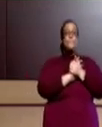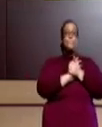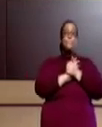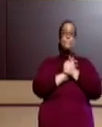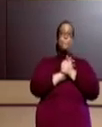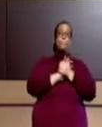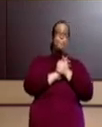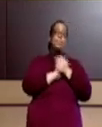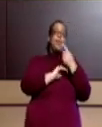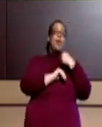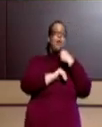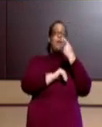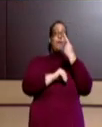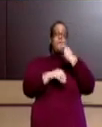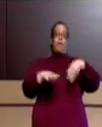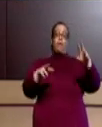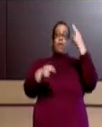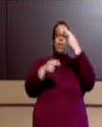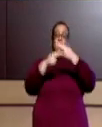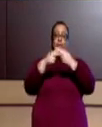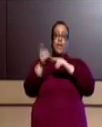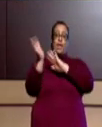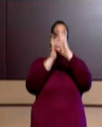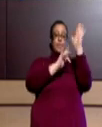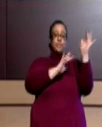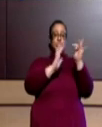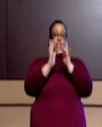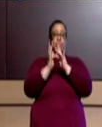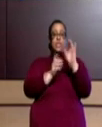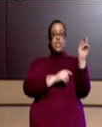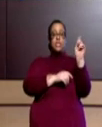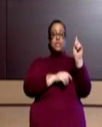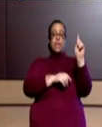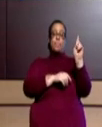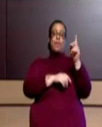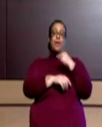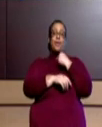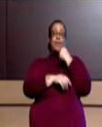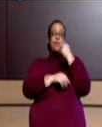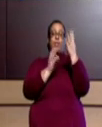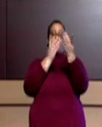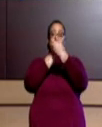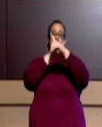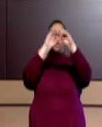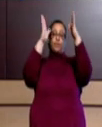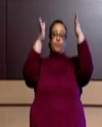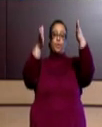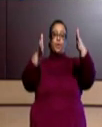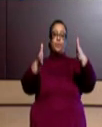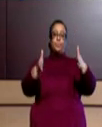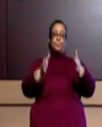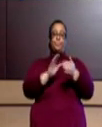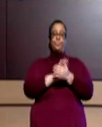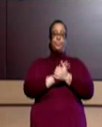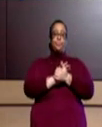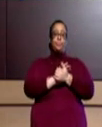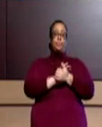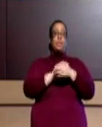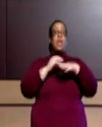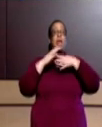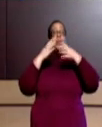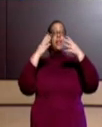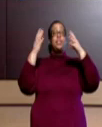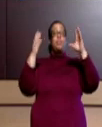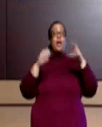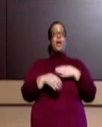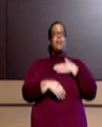Call the name of Jesus. Somebody call him deliverer. Deliverer. Let's cry out to